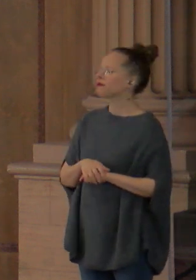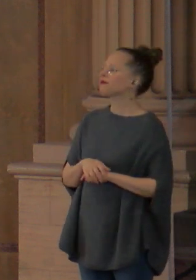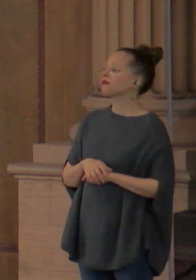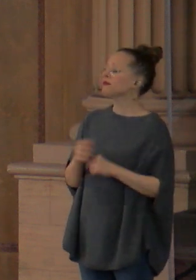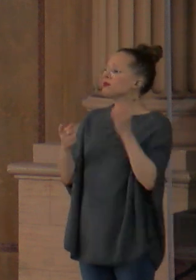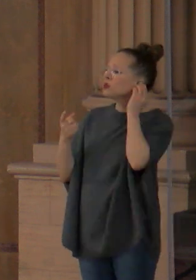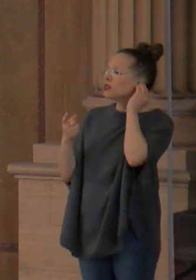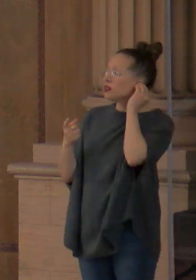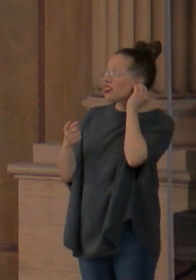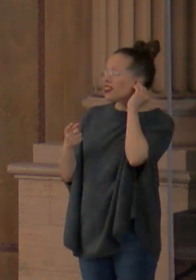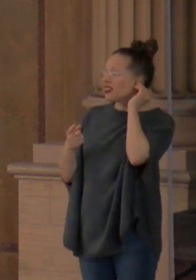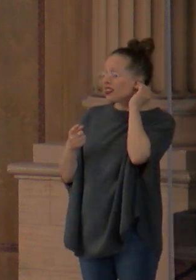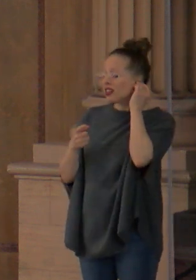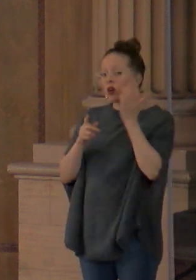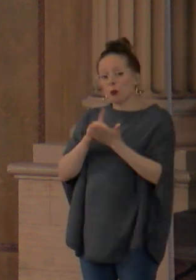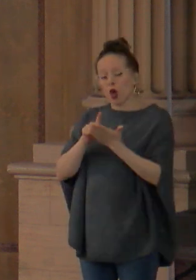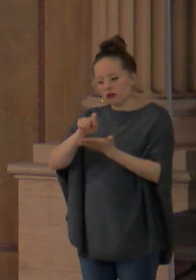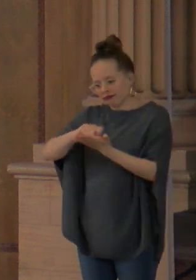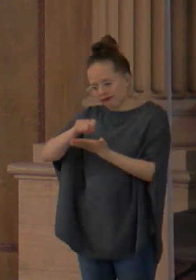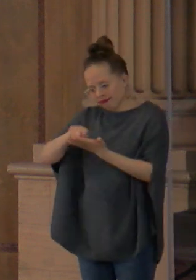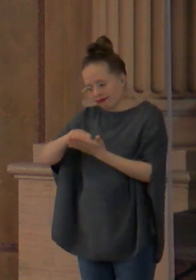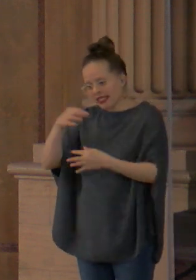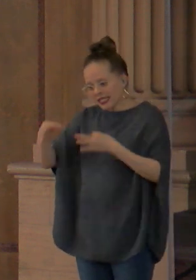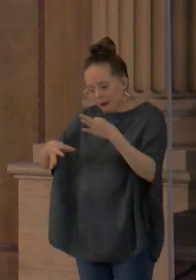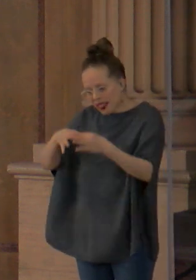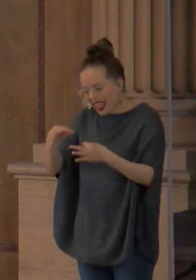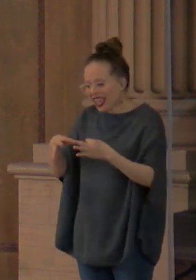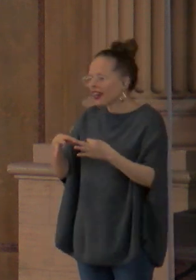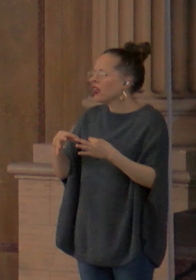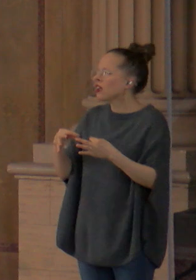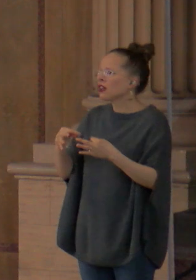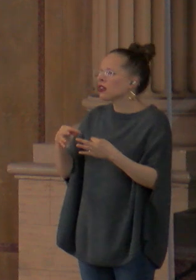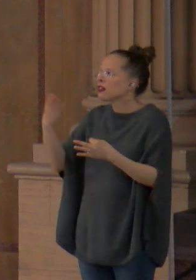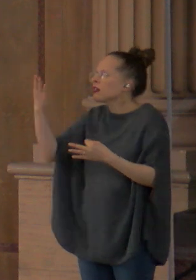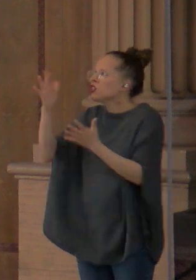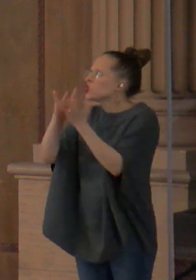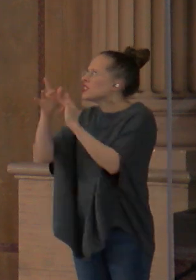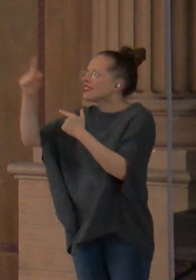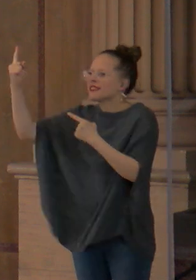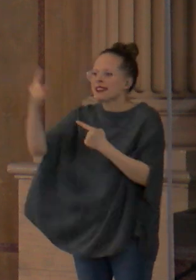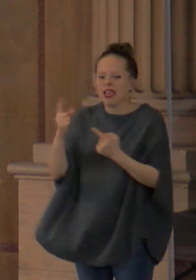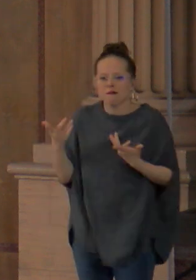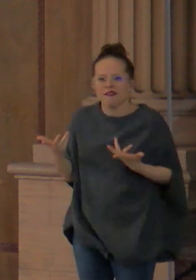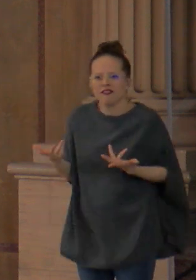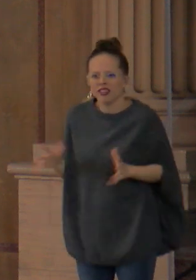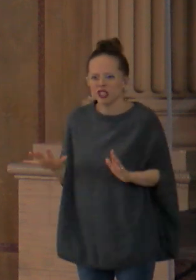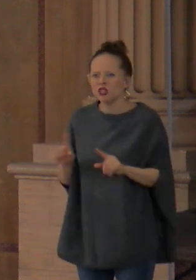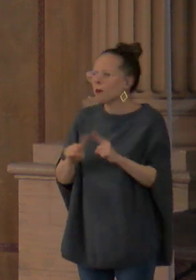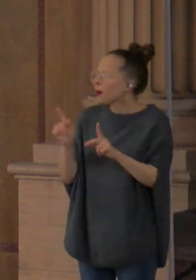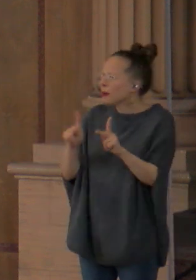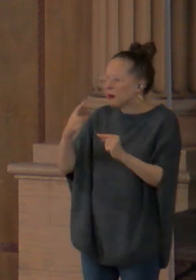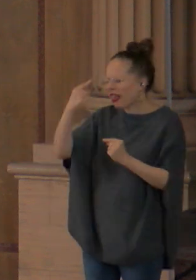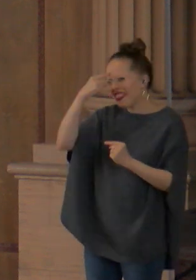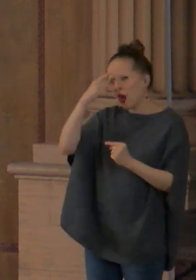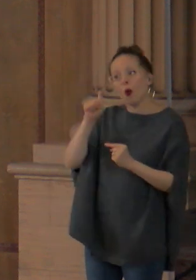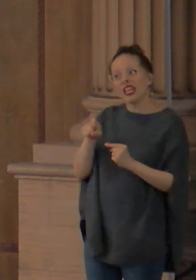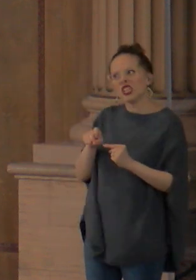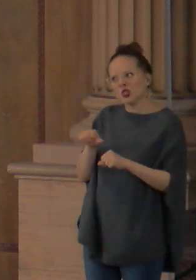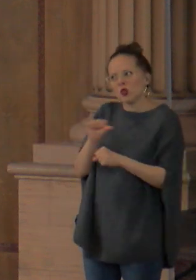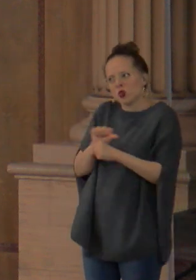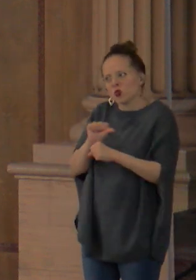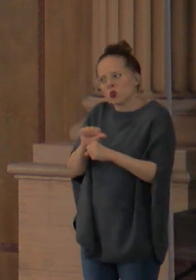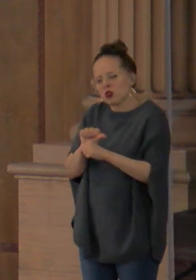but thinking that there's still more work that needs to be done to establish their own righteousness. And he says there's a key piece of ignorance underneath that.